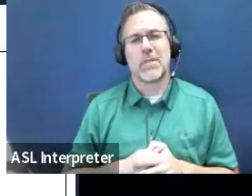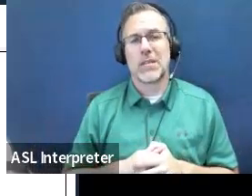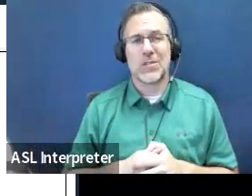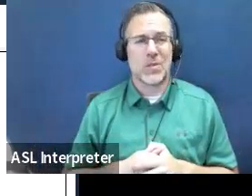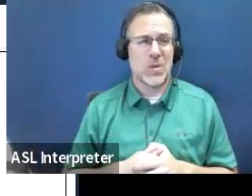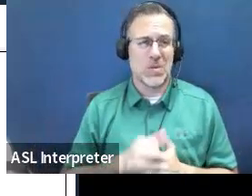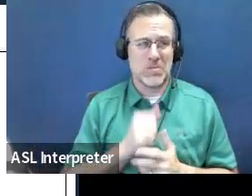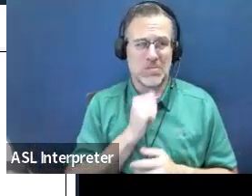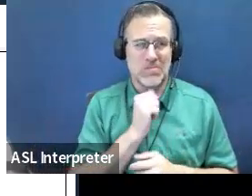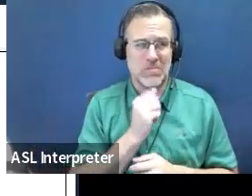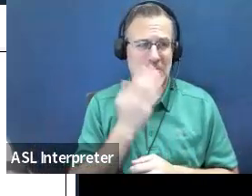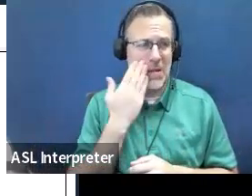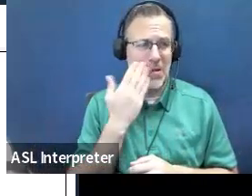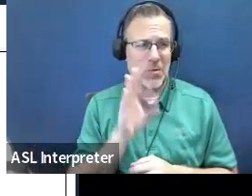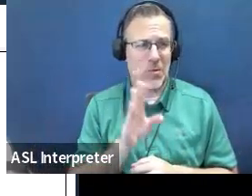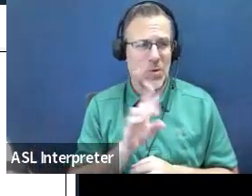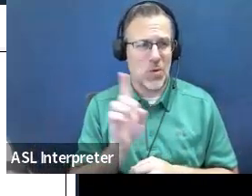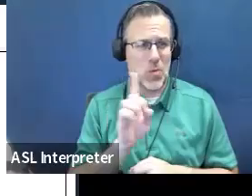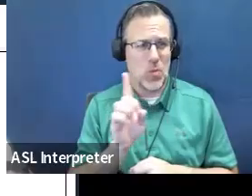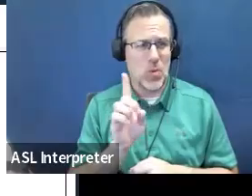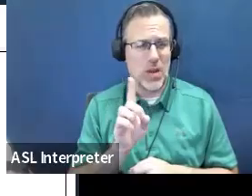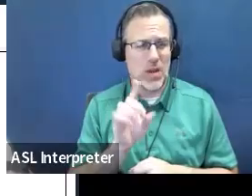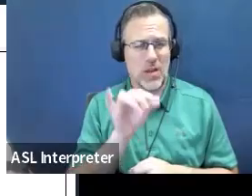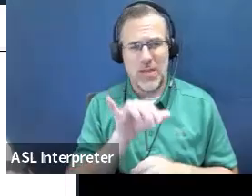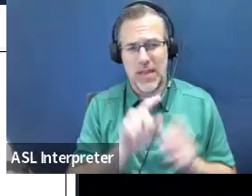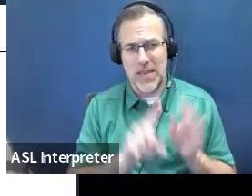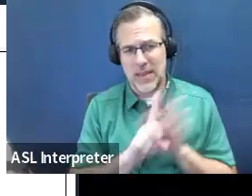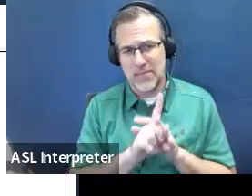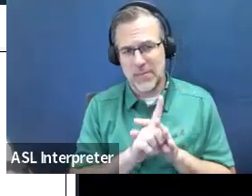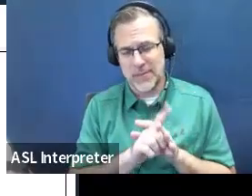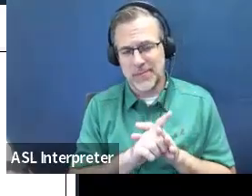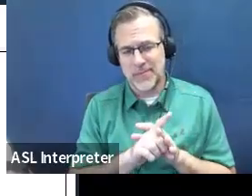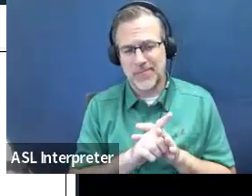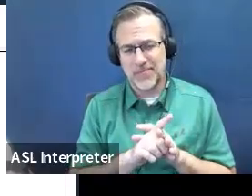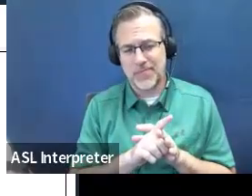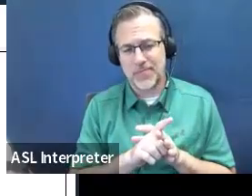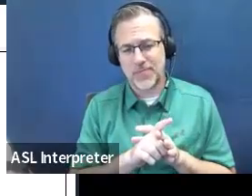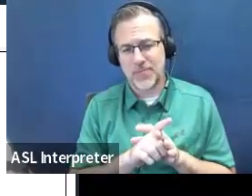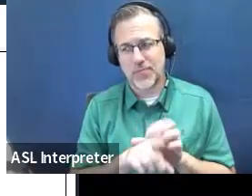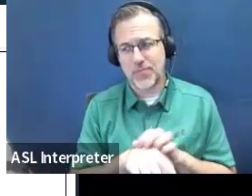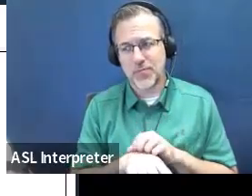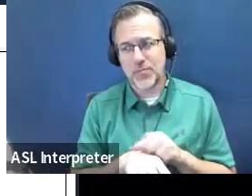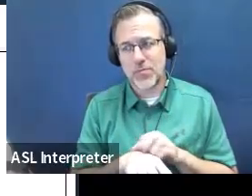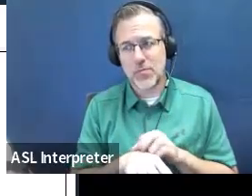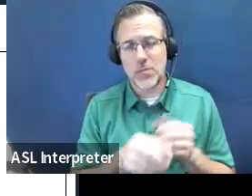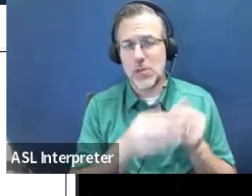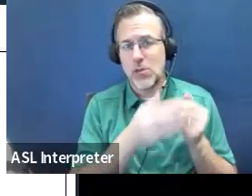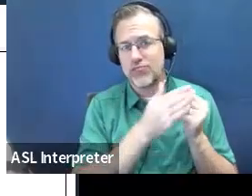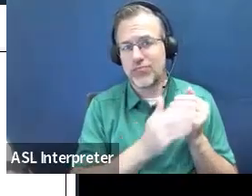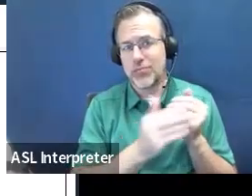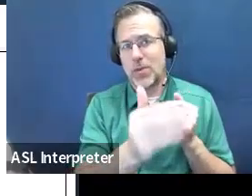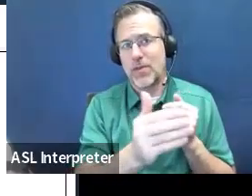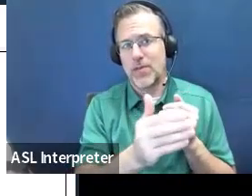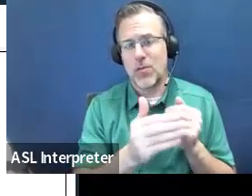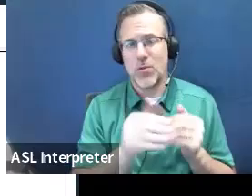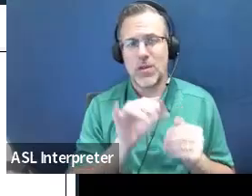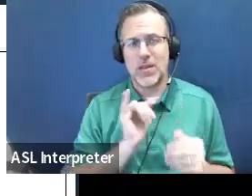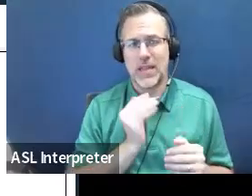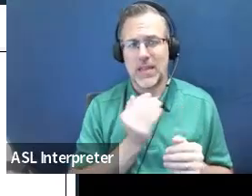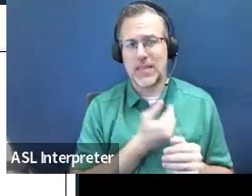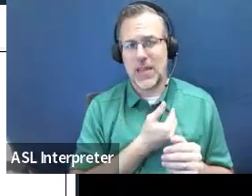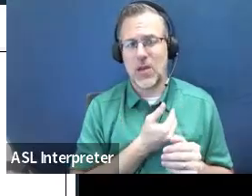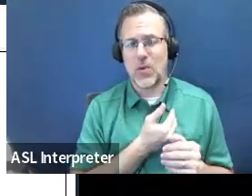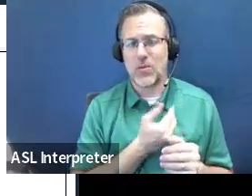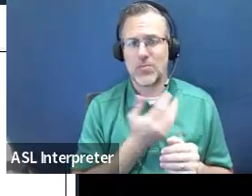sure how this came about. So just going forward, that is our guidance